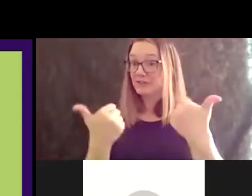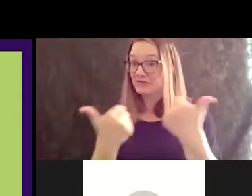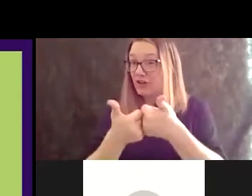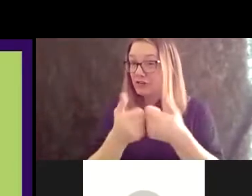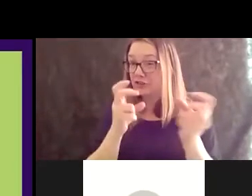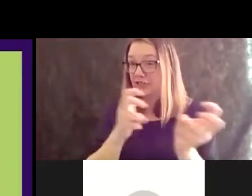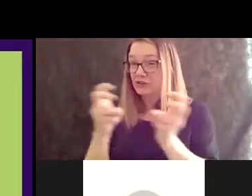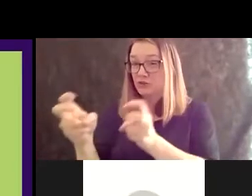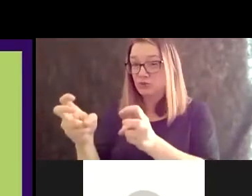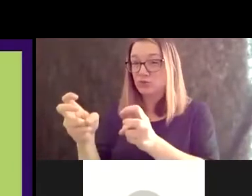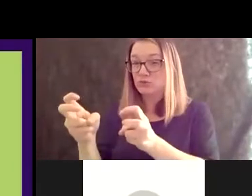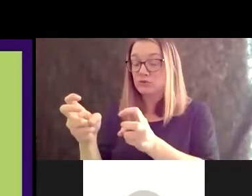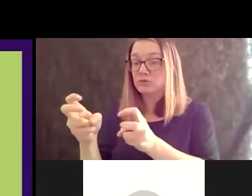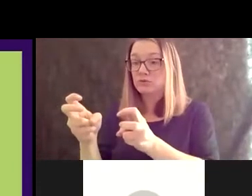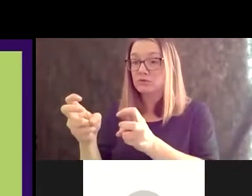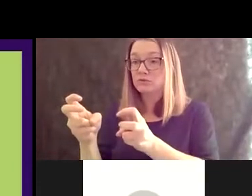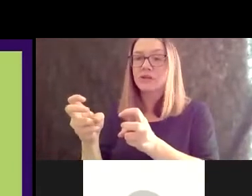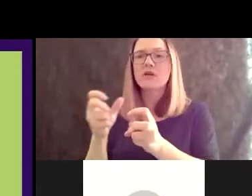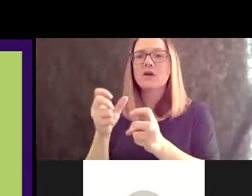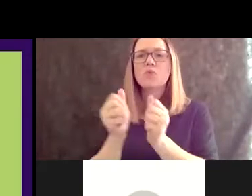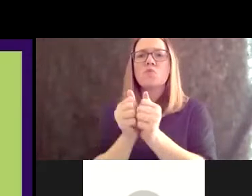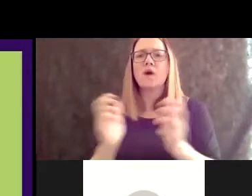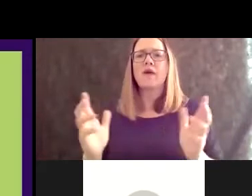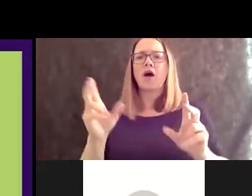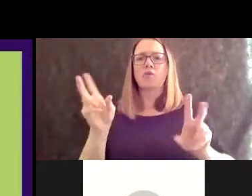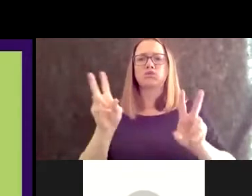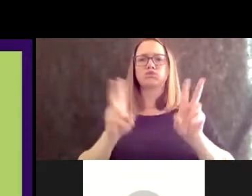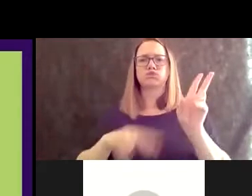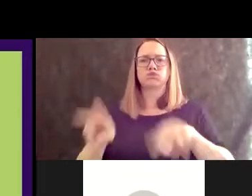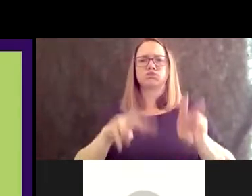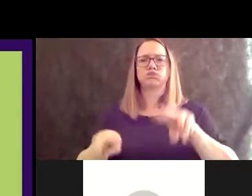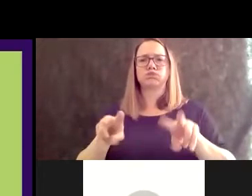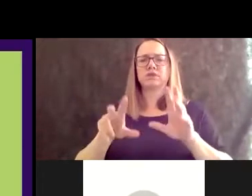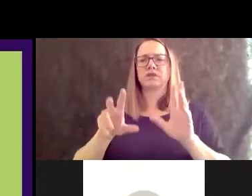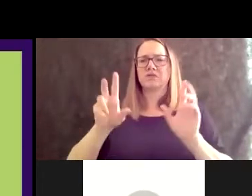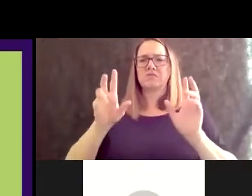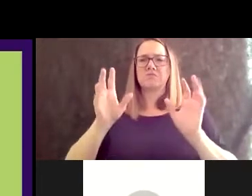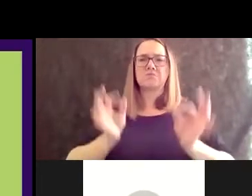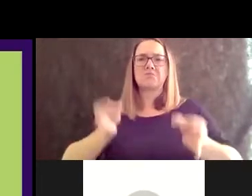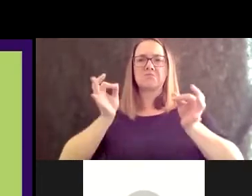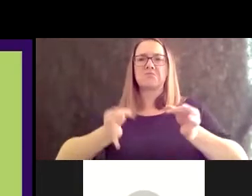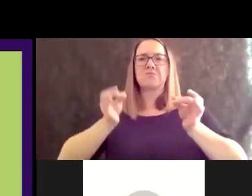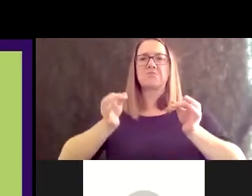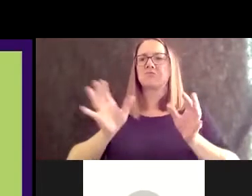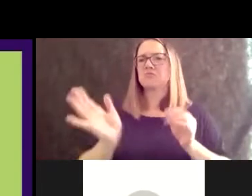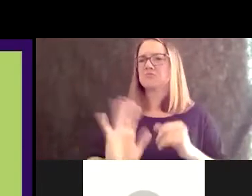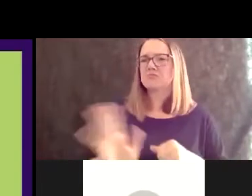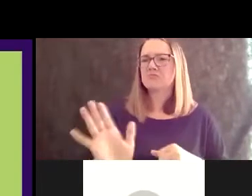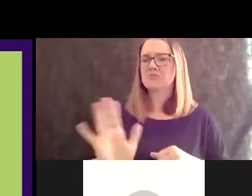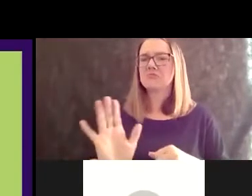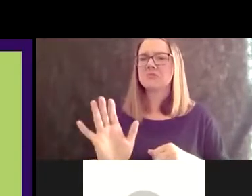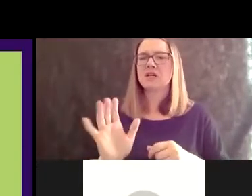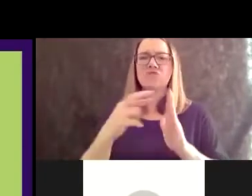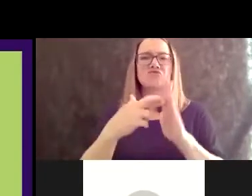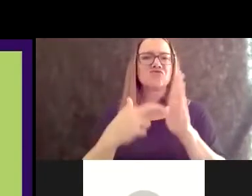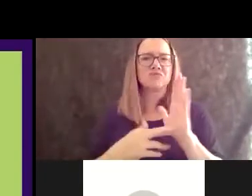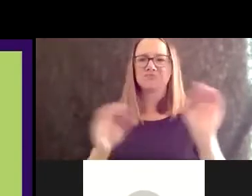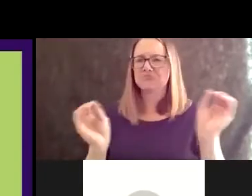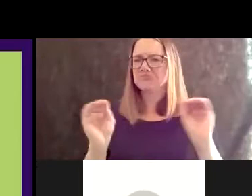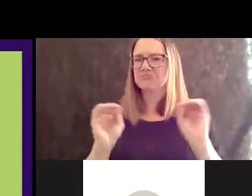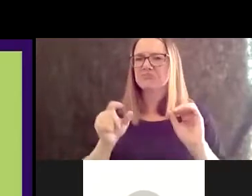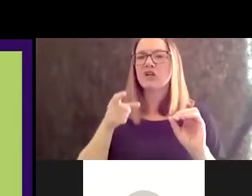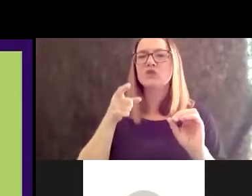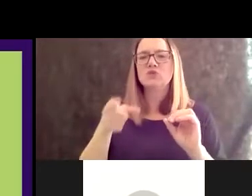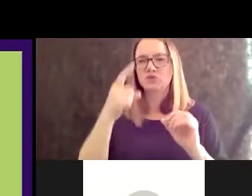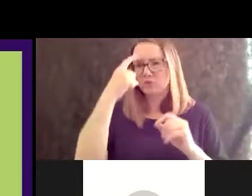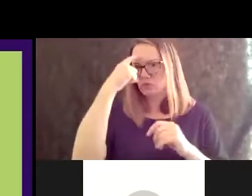and in a way that's non-judgmental. There's no rules. You process it the way that you need to, and this is